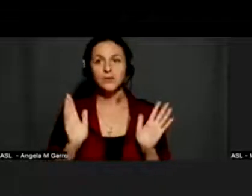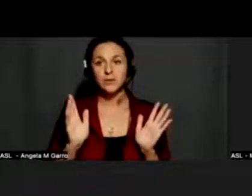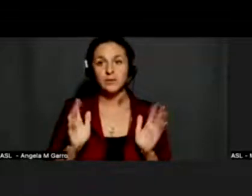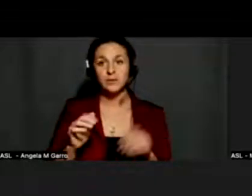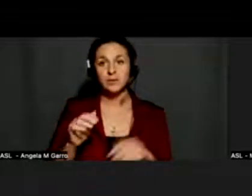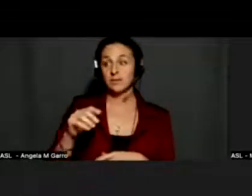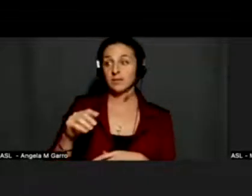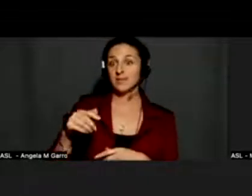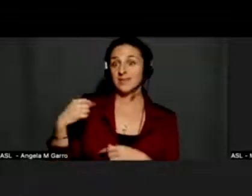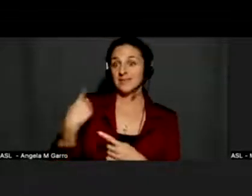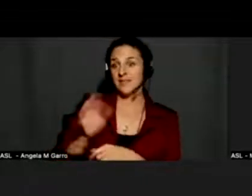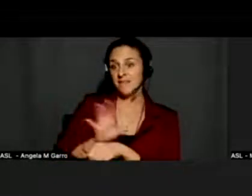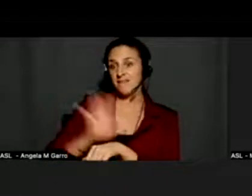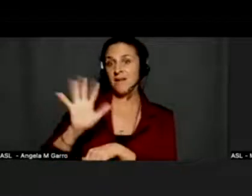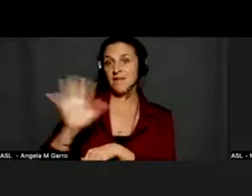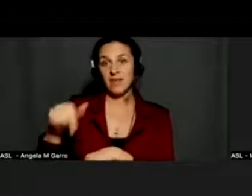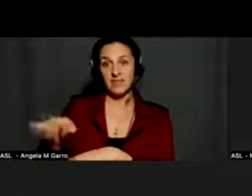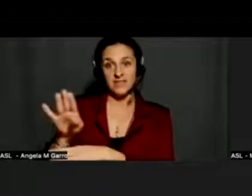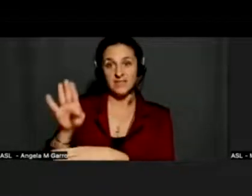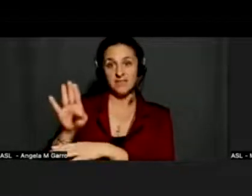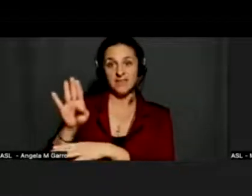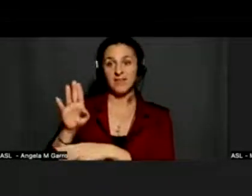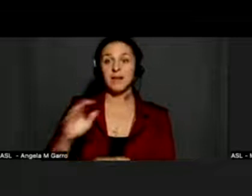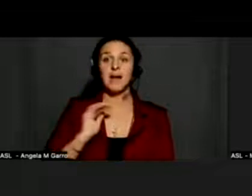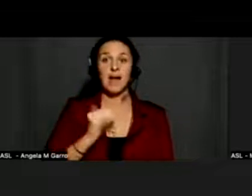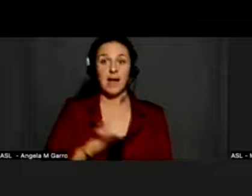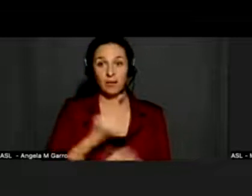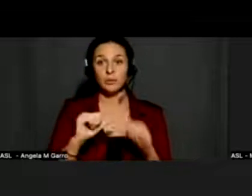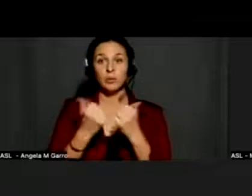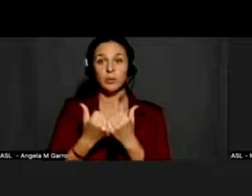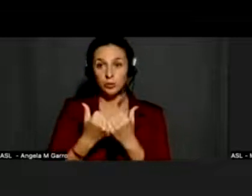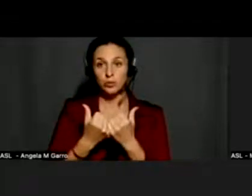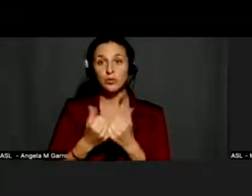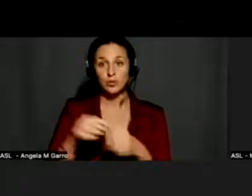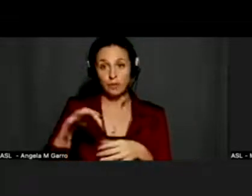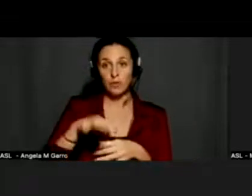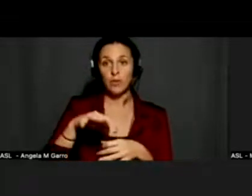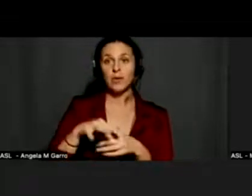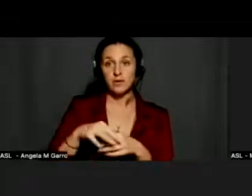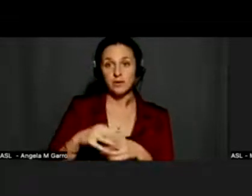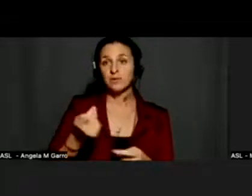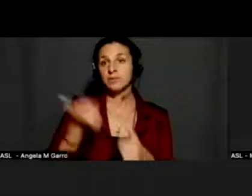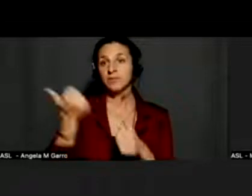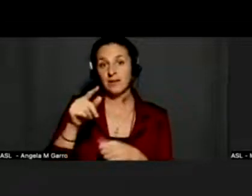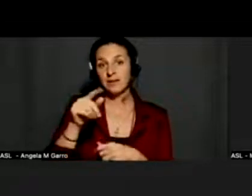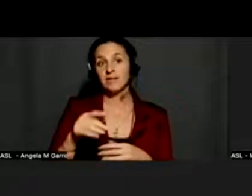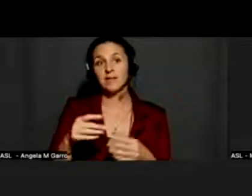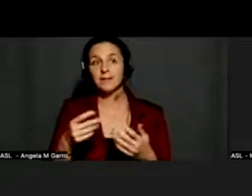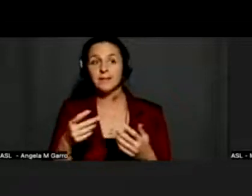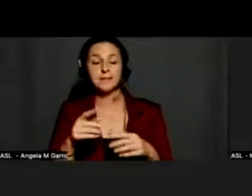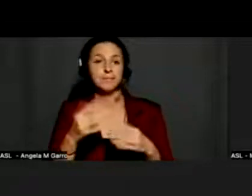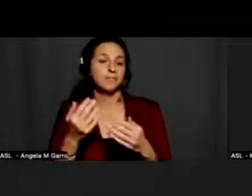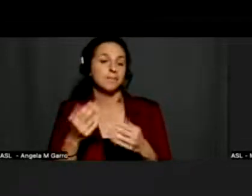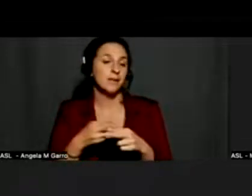o'clock this evening, our association has voted to ratify the tentative agreement that we achieved with